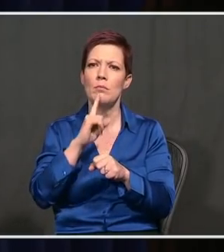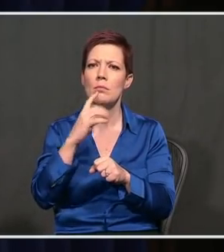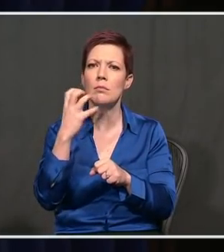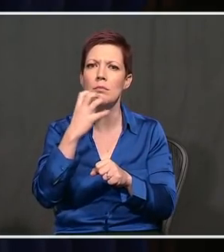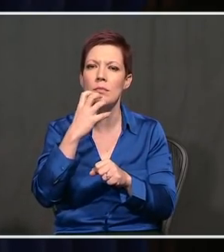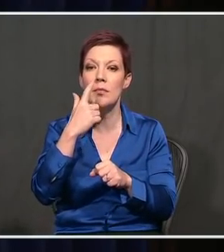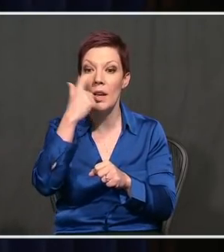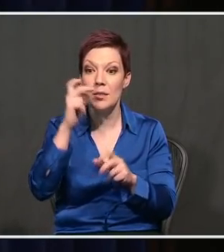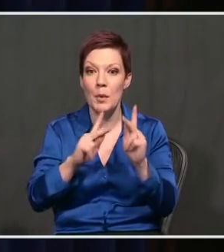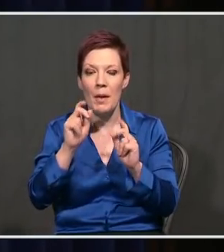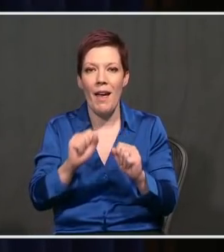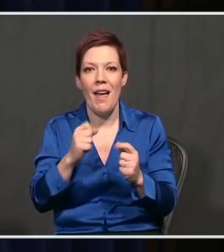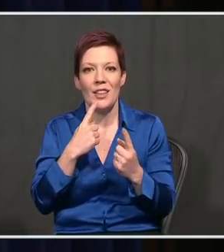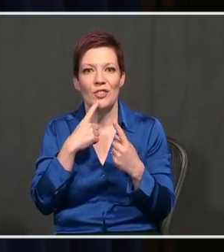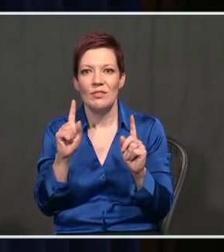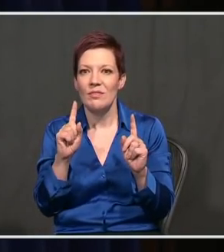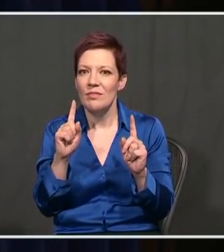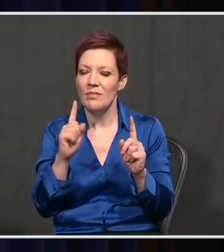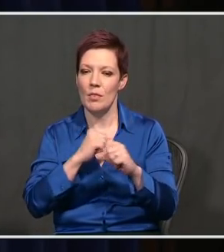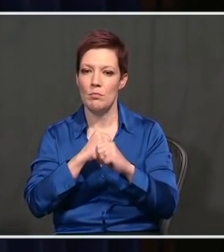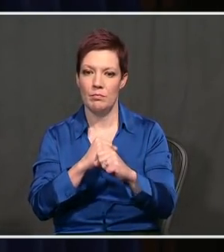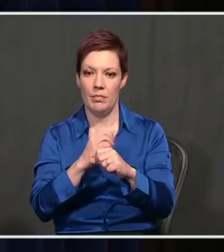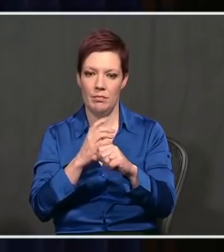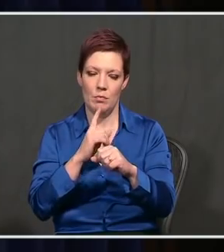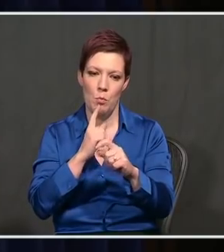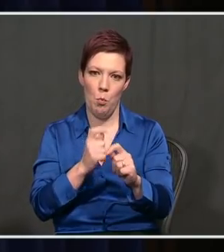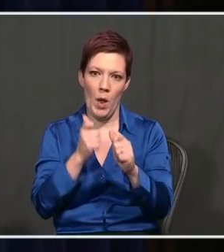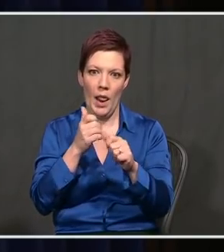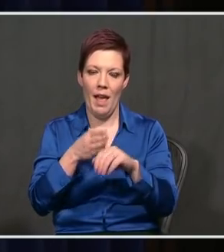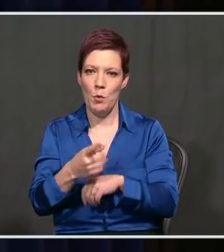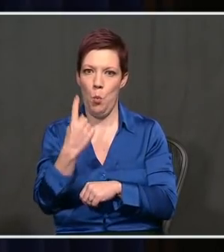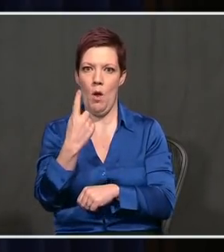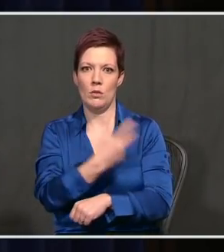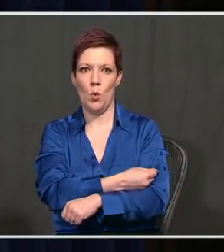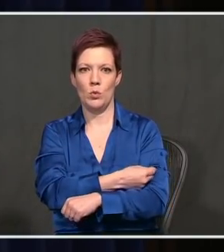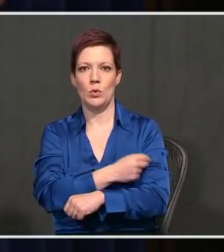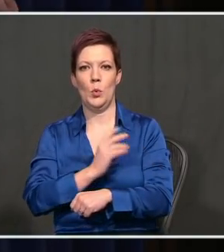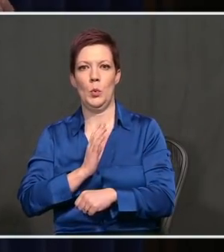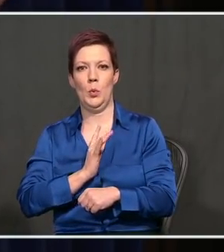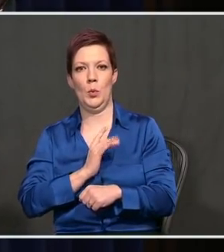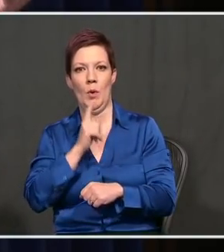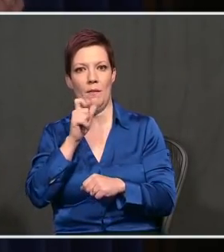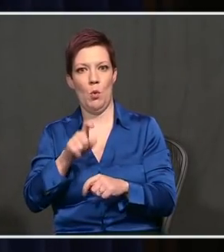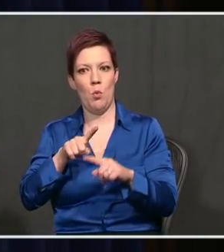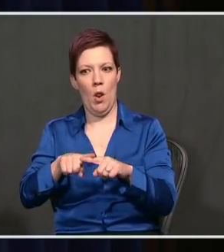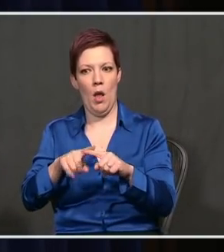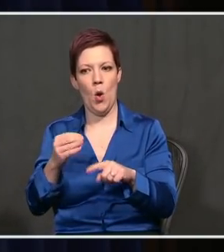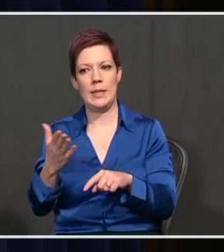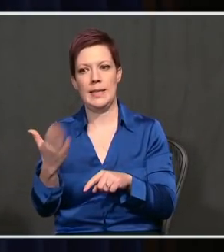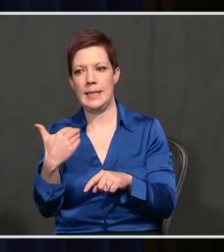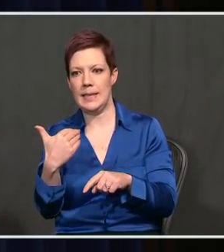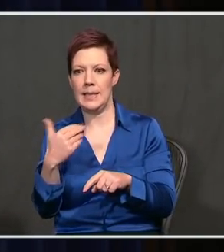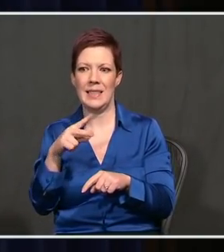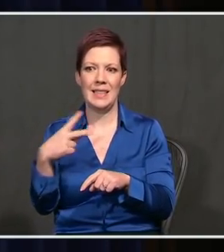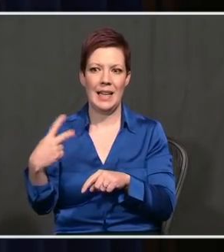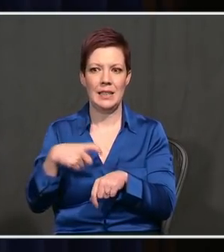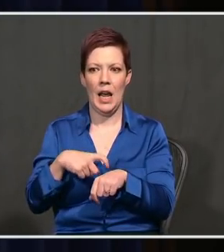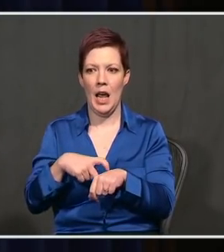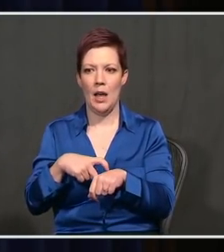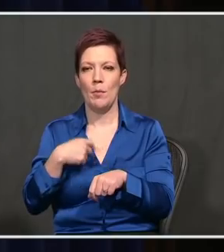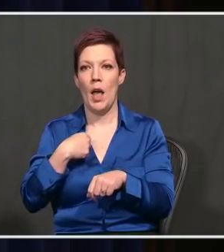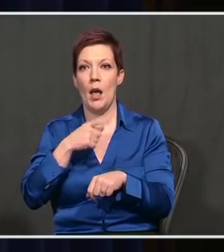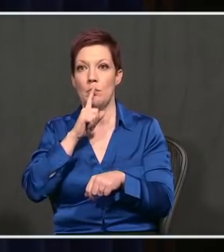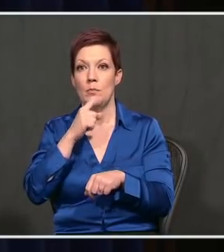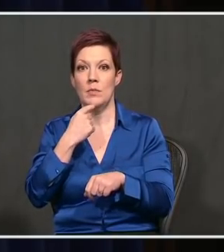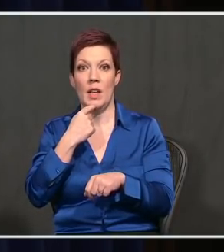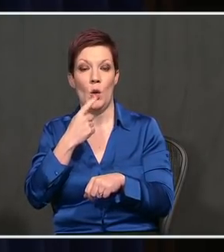achieve protection quickly after having received one dose, and we don't have to rely on them coming back for a second dose. I'm not saying two doses is